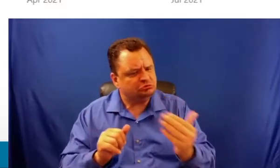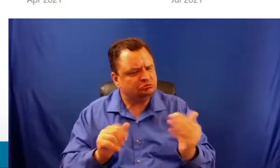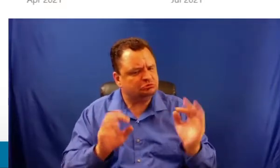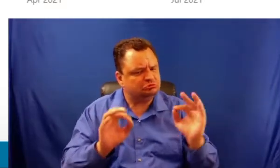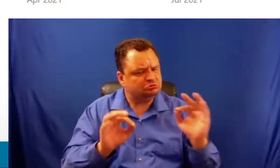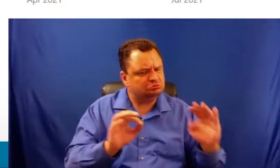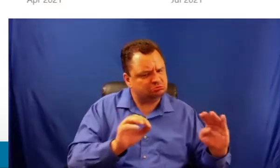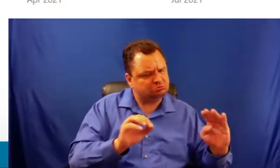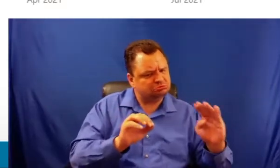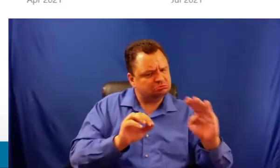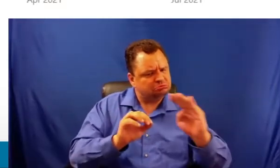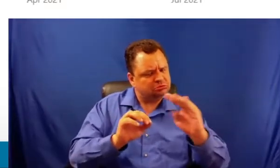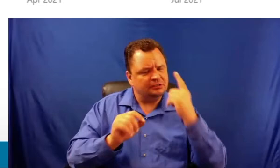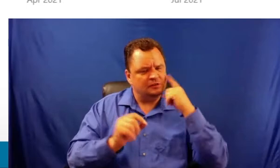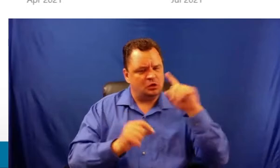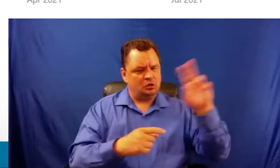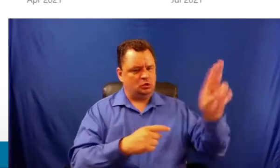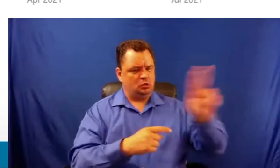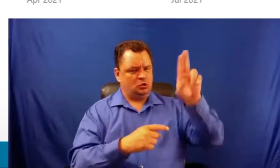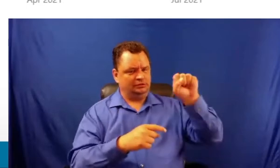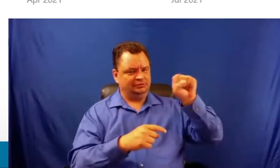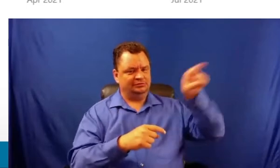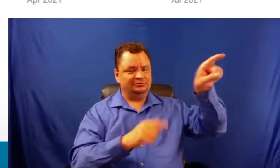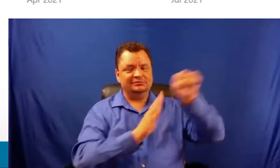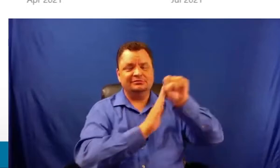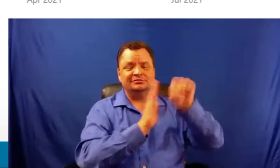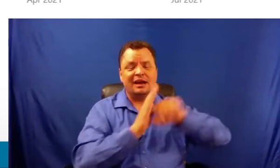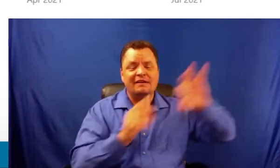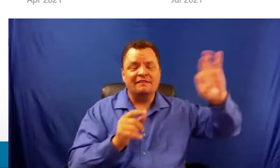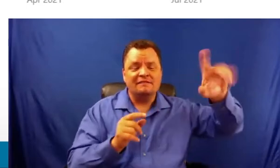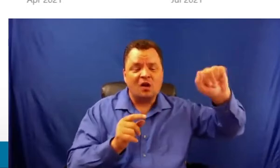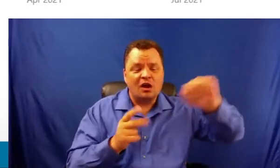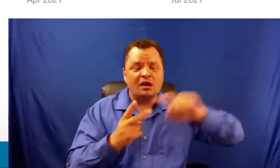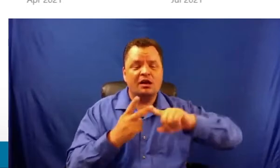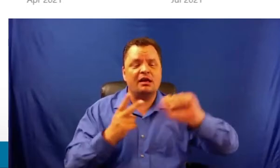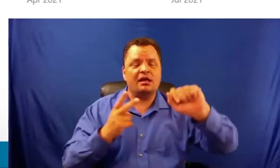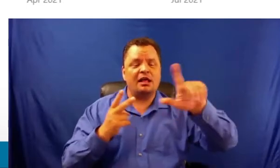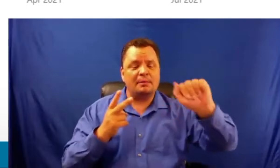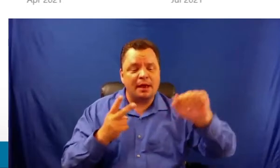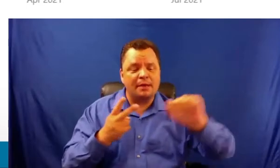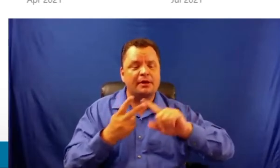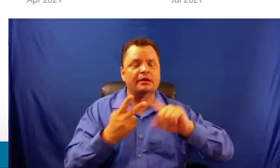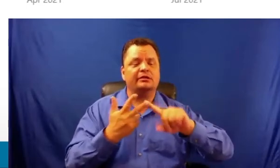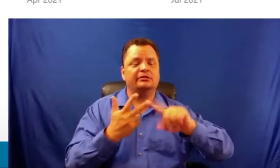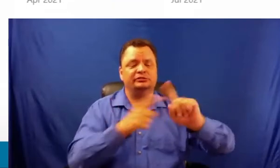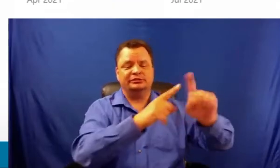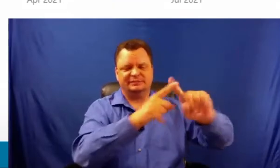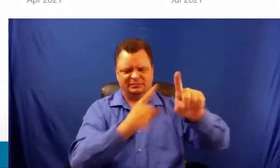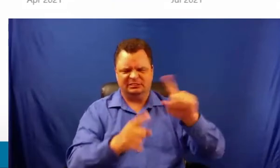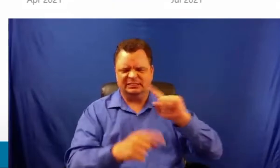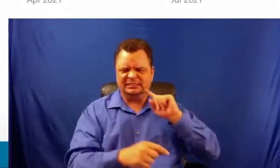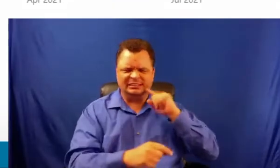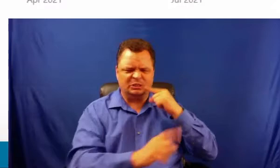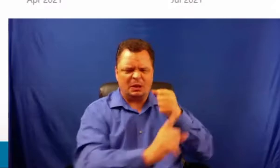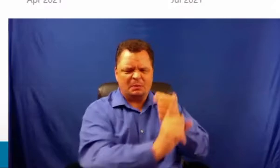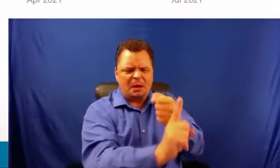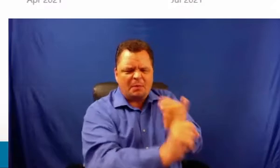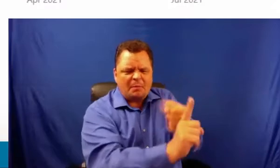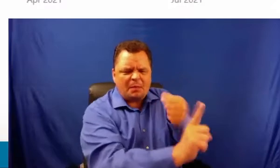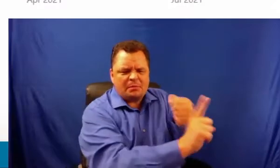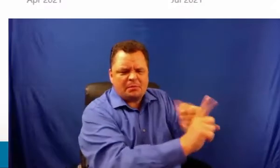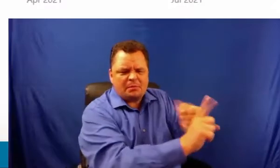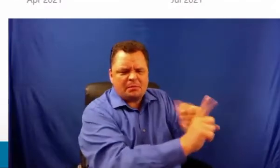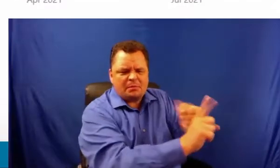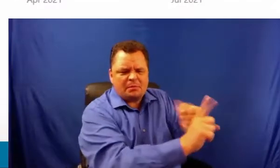like Florida, Louisiana, Texas, Mississippi, you see where they've really been hit very hard, challenging their medical care